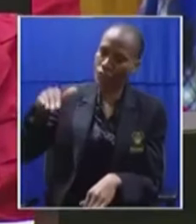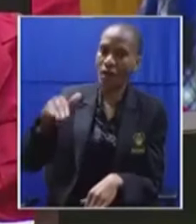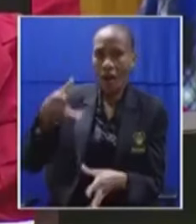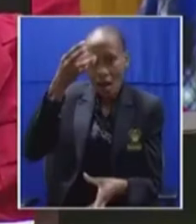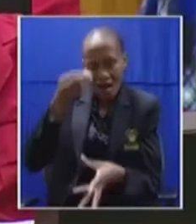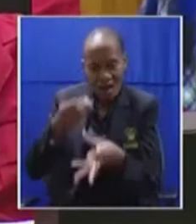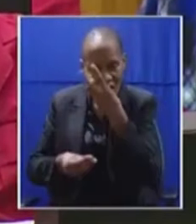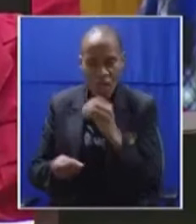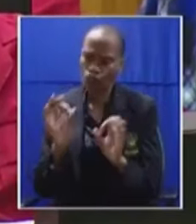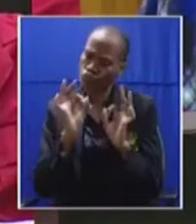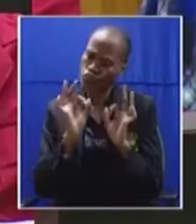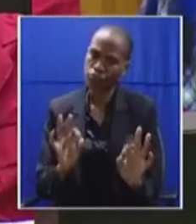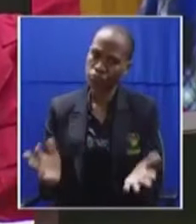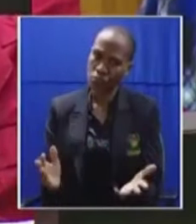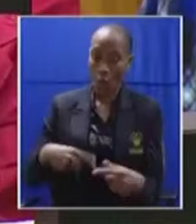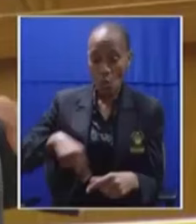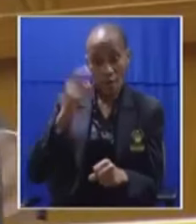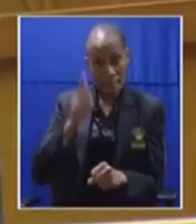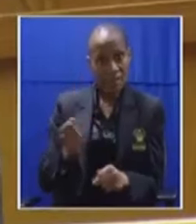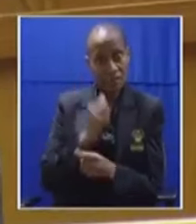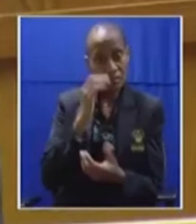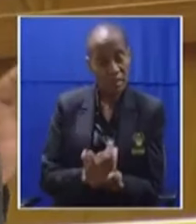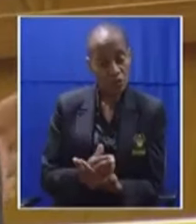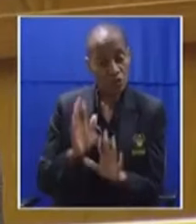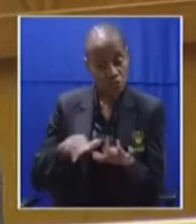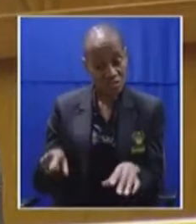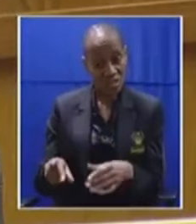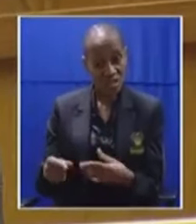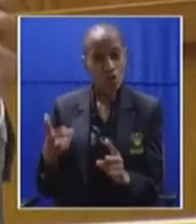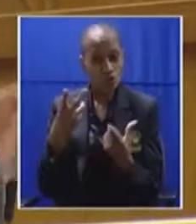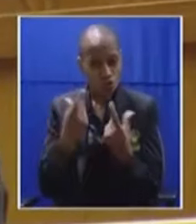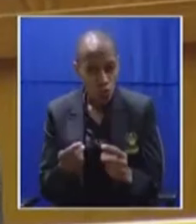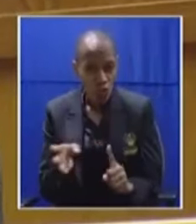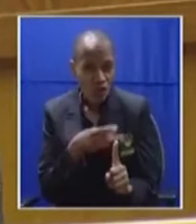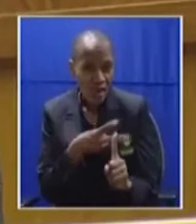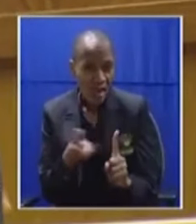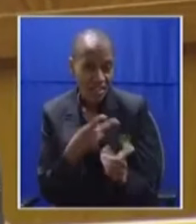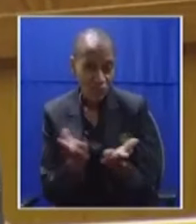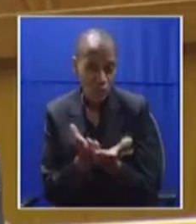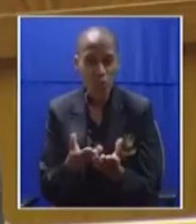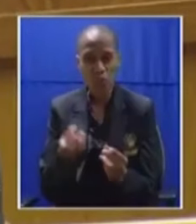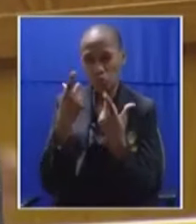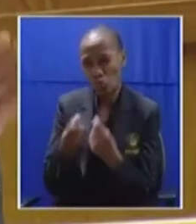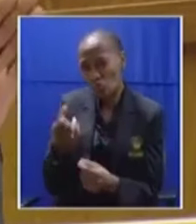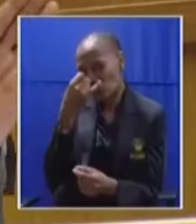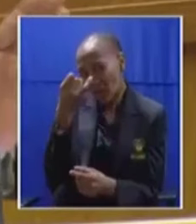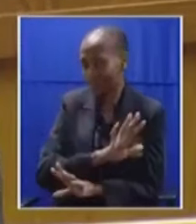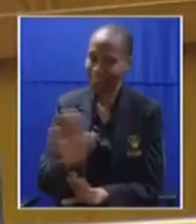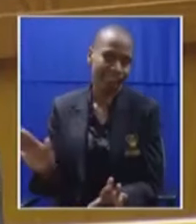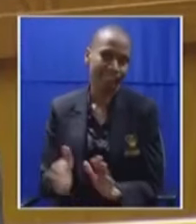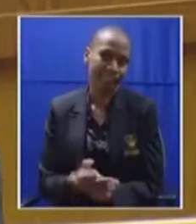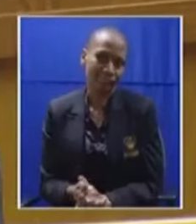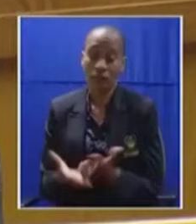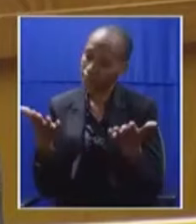and we ensure that they are not susceptible to violence in schools and drugs and what have you. So